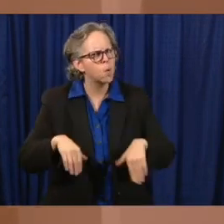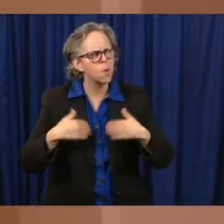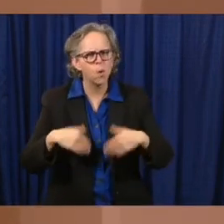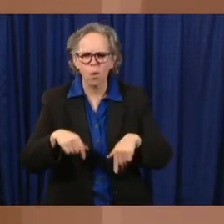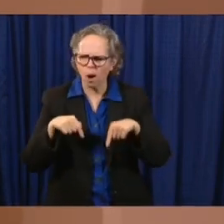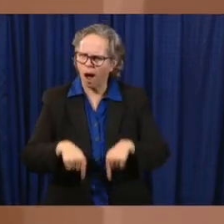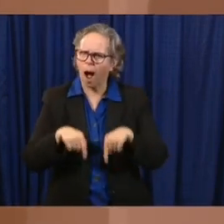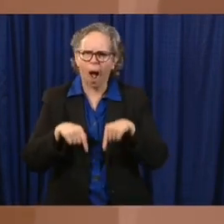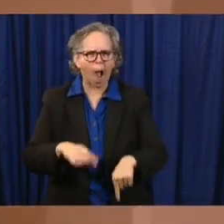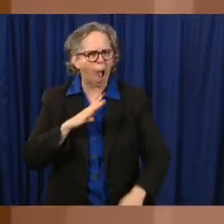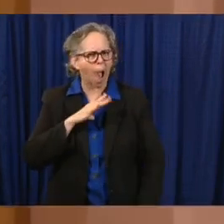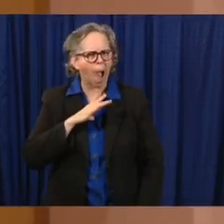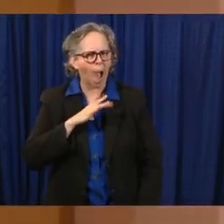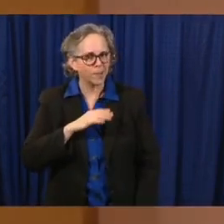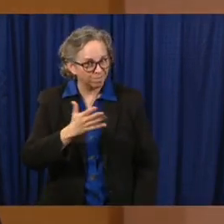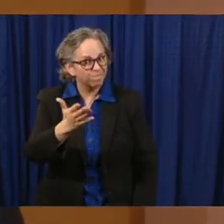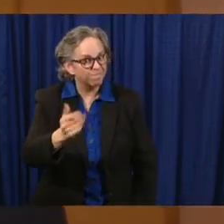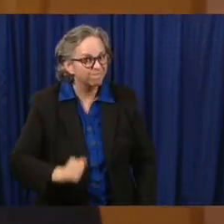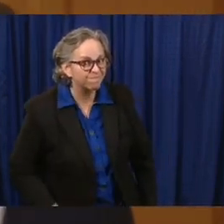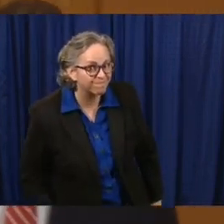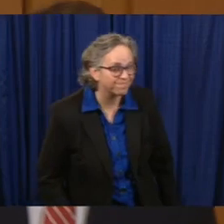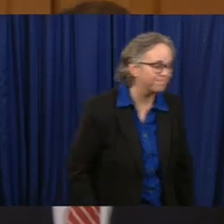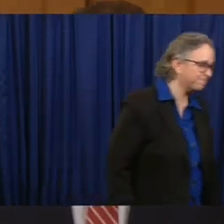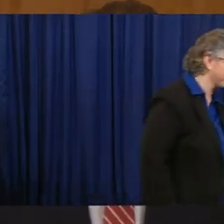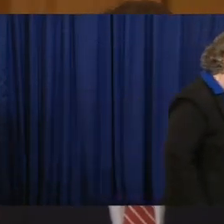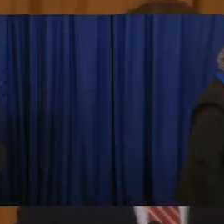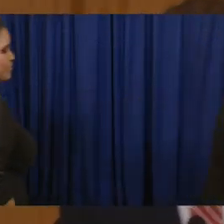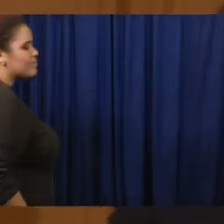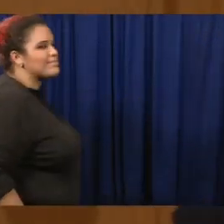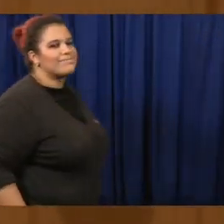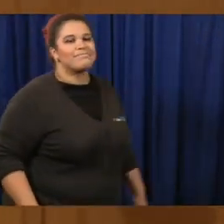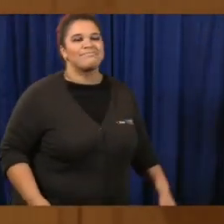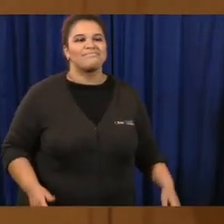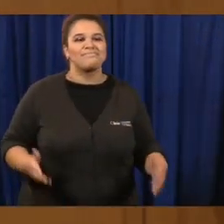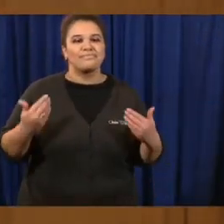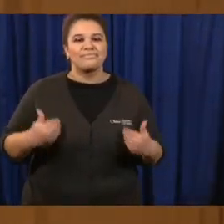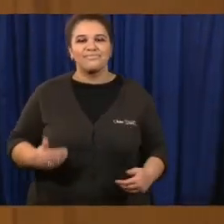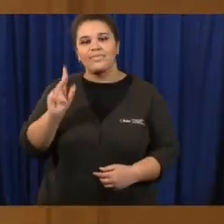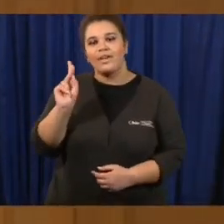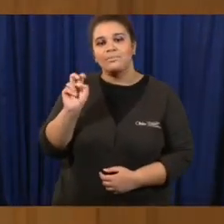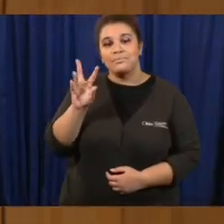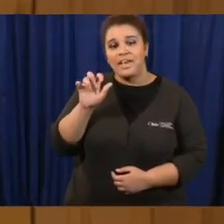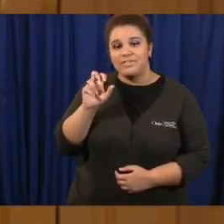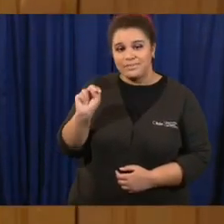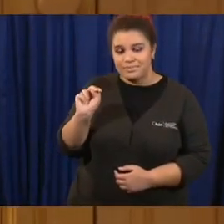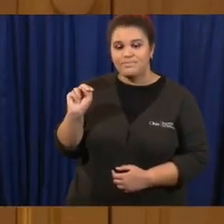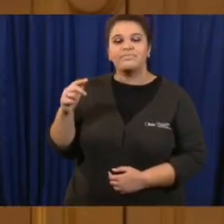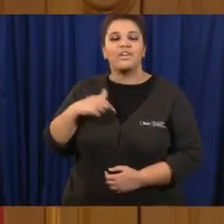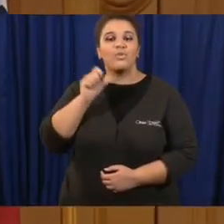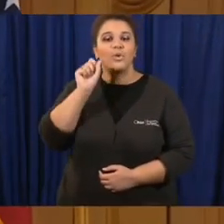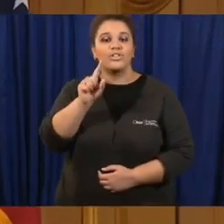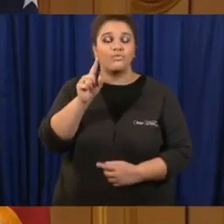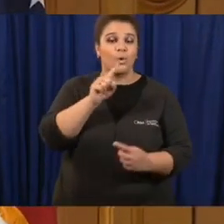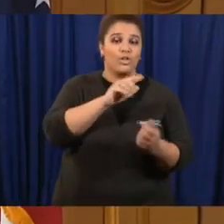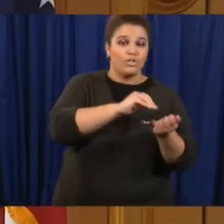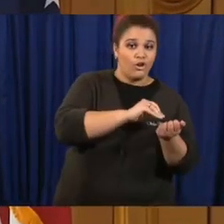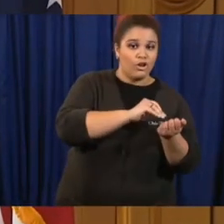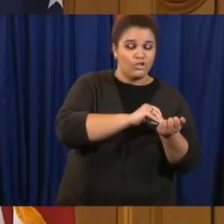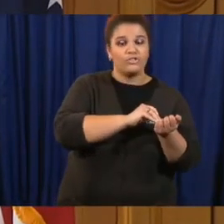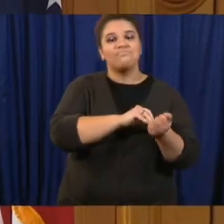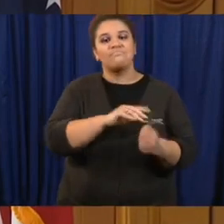Kevin Landers, WBNS 10 TV. My question is both for the governor and for Dr. Acton. The media has been asking the state